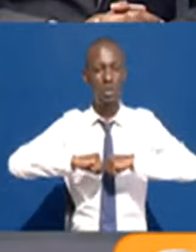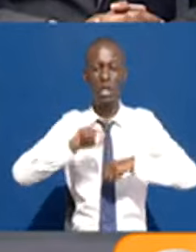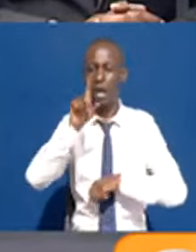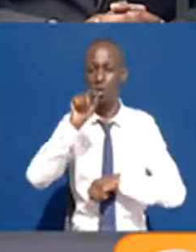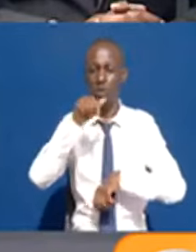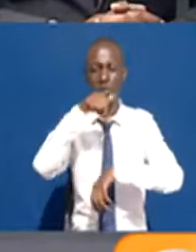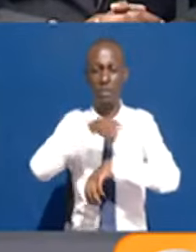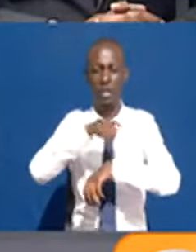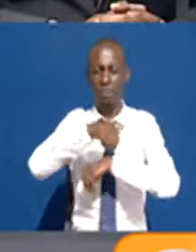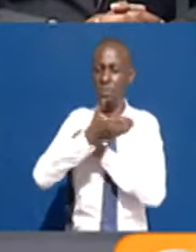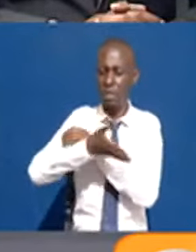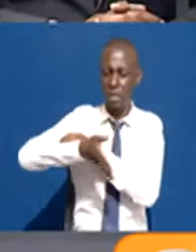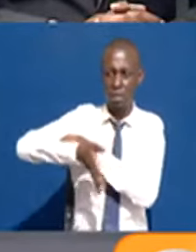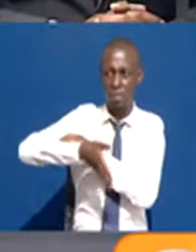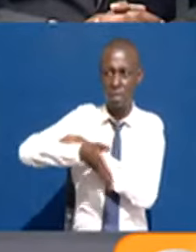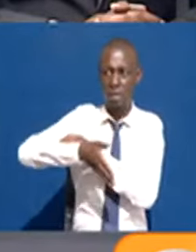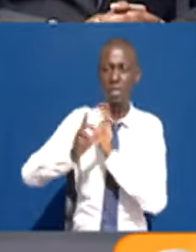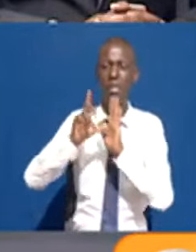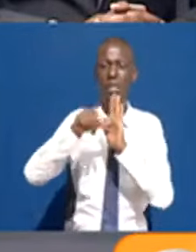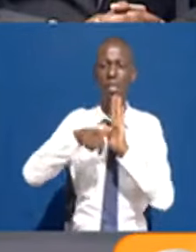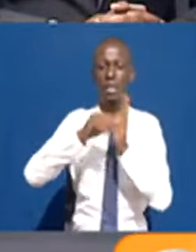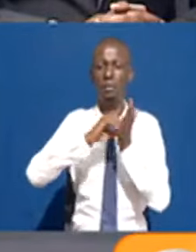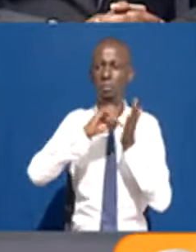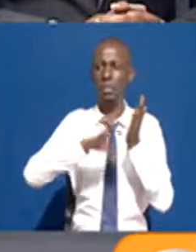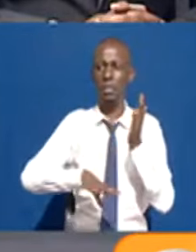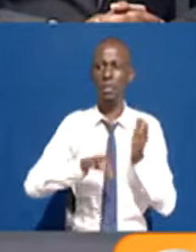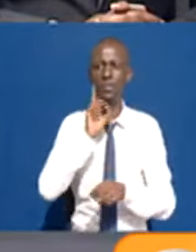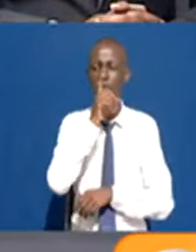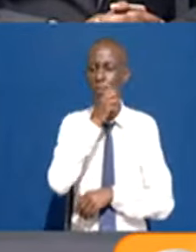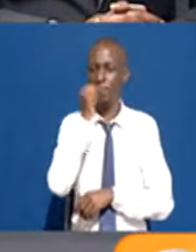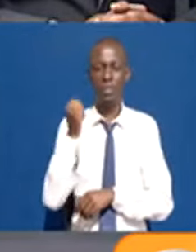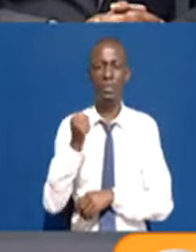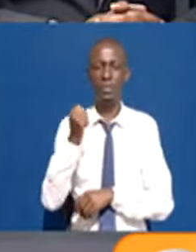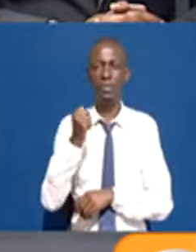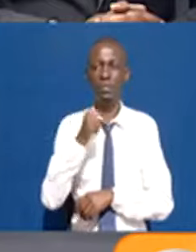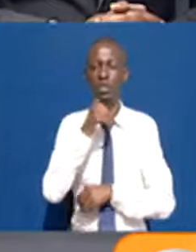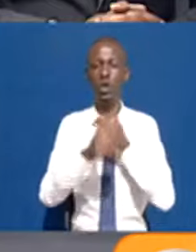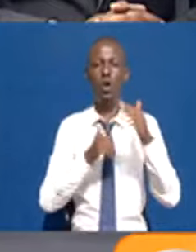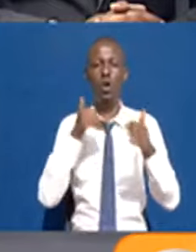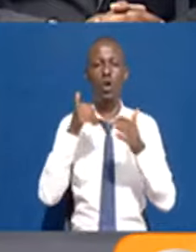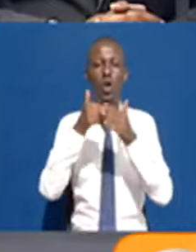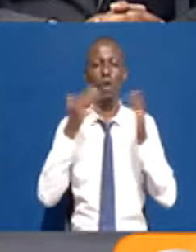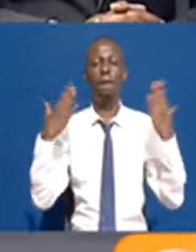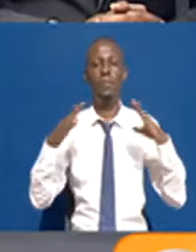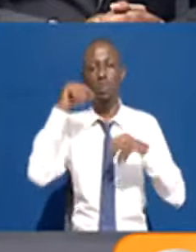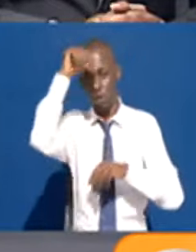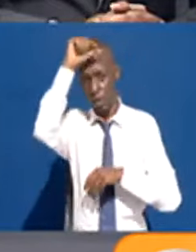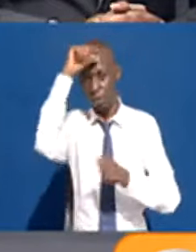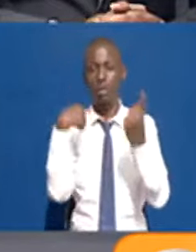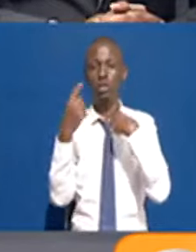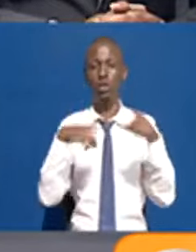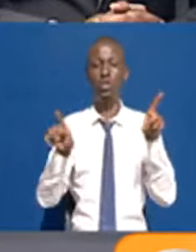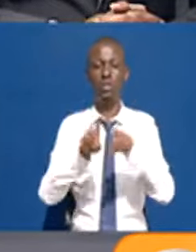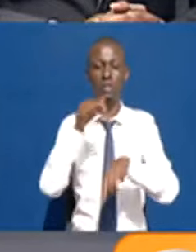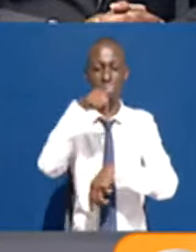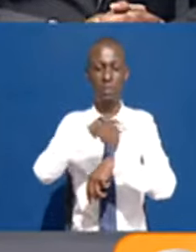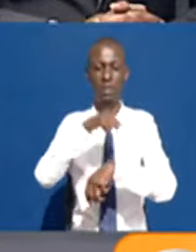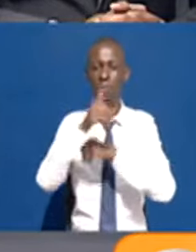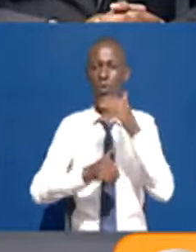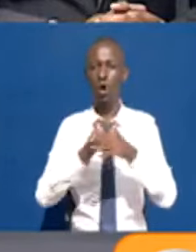the night and then delete later. With everyone in government speaking at the same time, all at